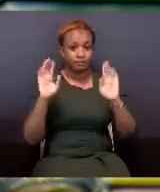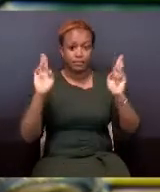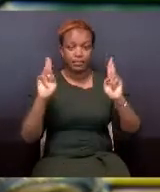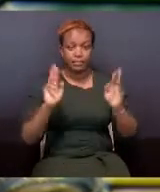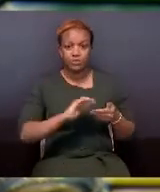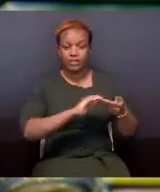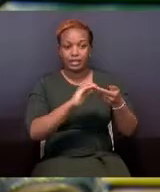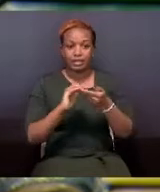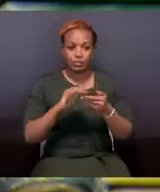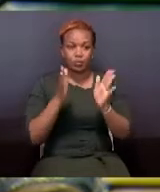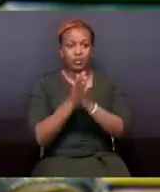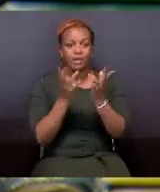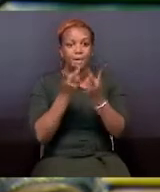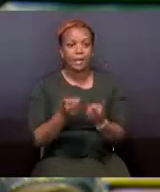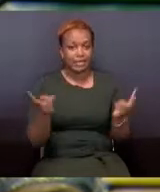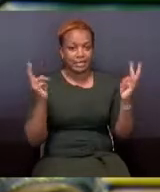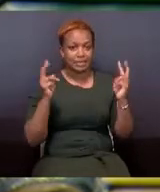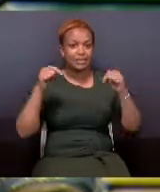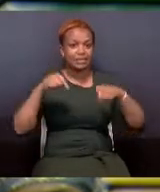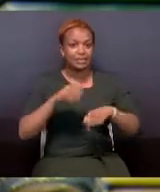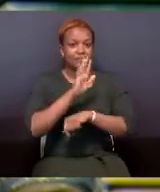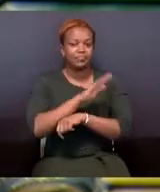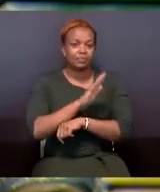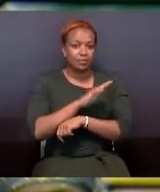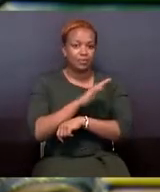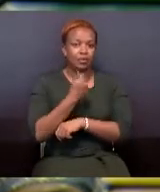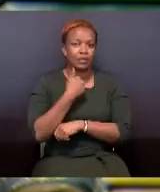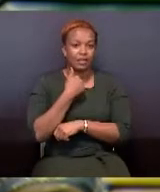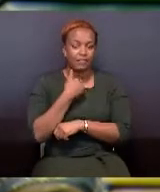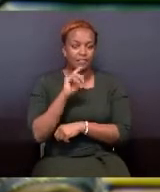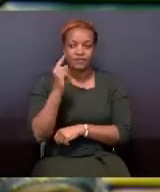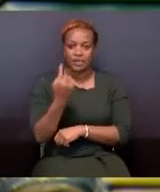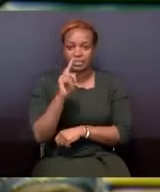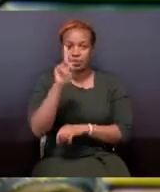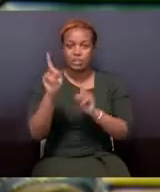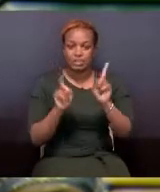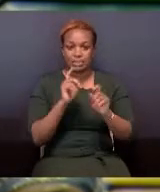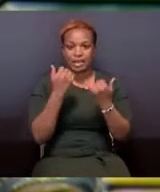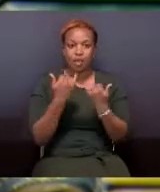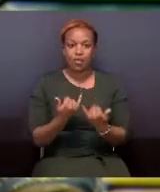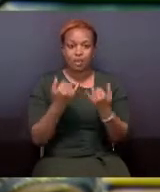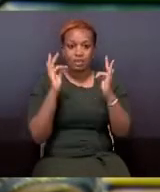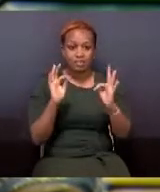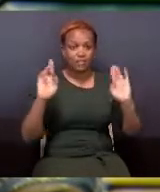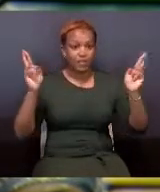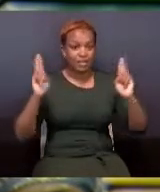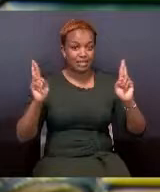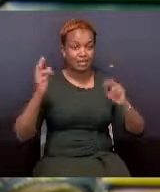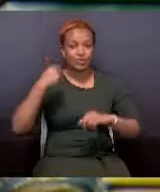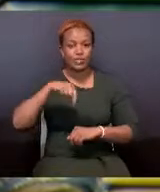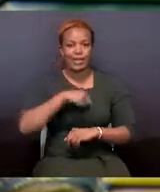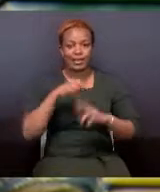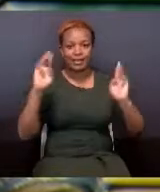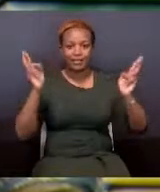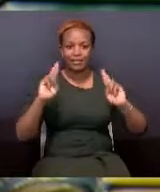with our panelists this afternoon, and we'll take our first set of questions now. If you are ready, we are ready. I'm sure